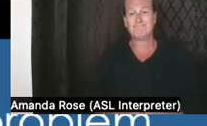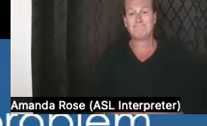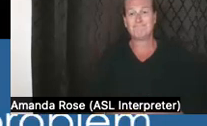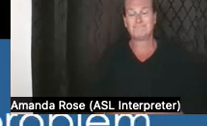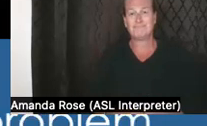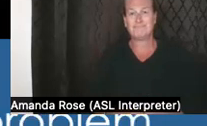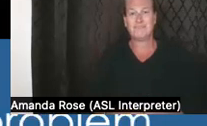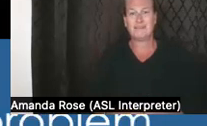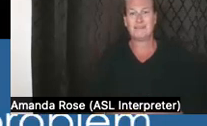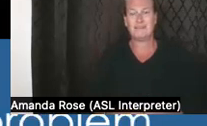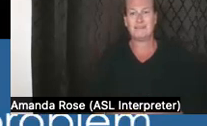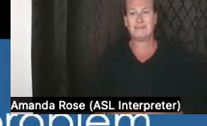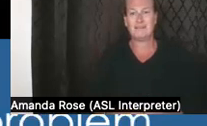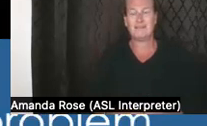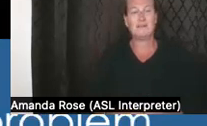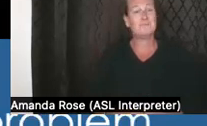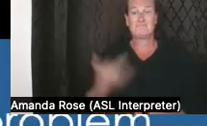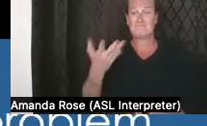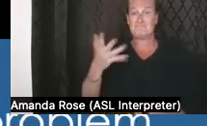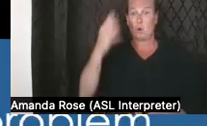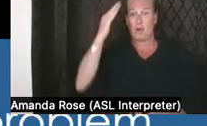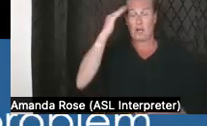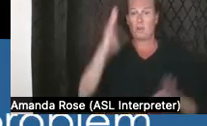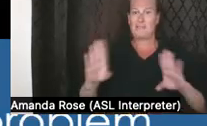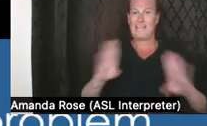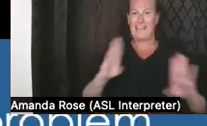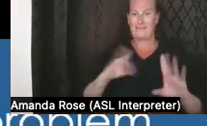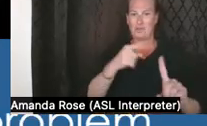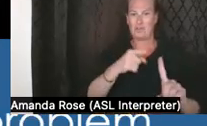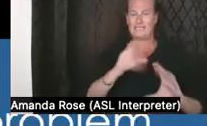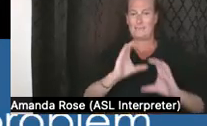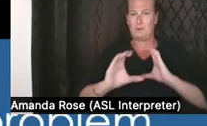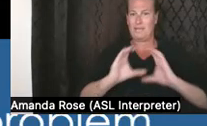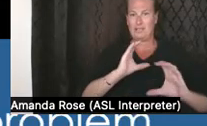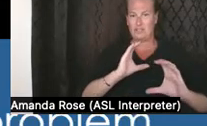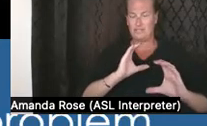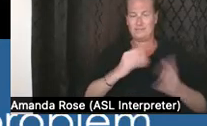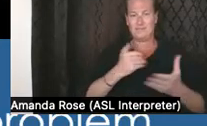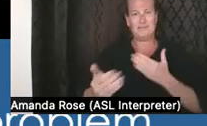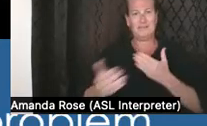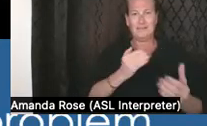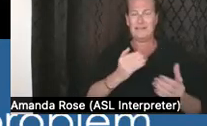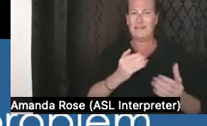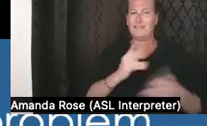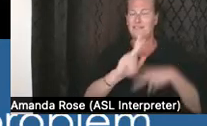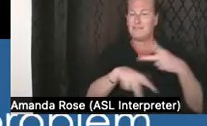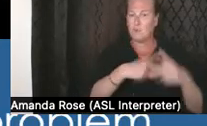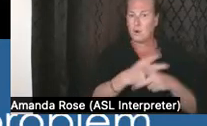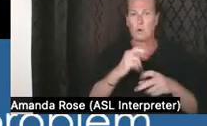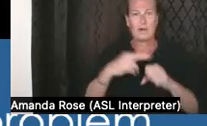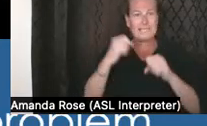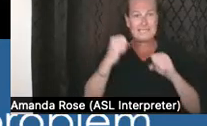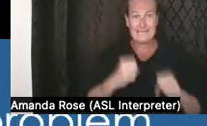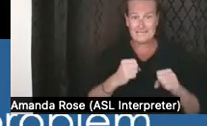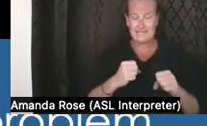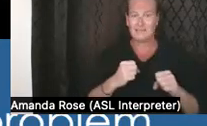So as we know, behavior is communication, no matter the form of or intensity of the behavior is, our child is always trying to communicate with